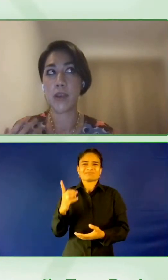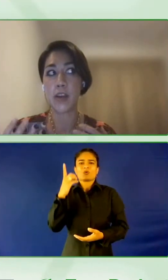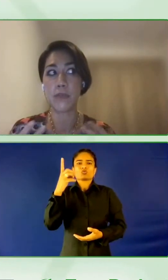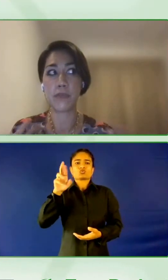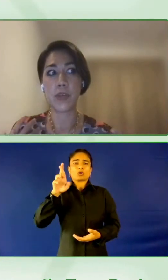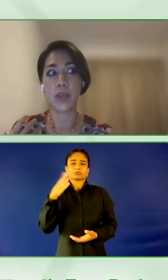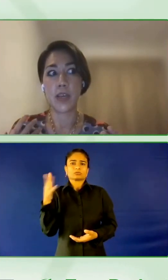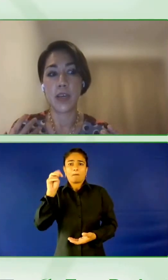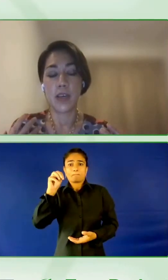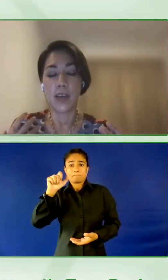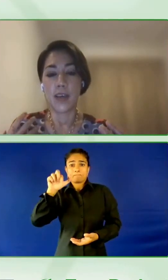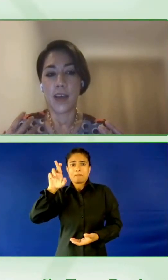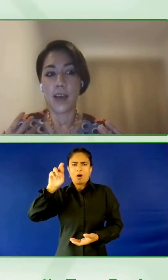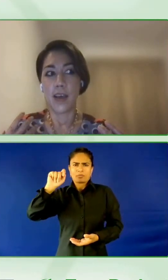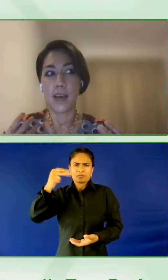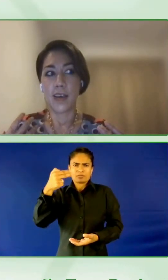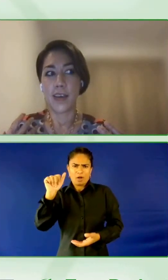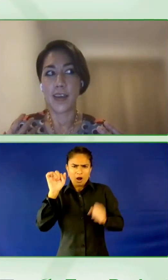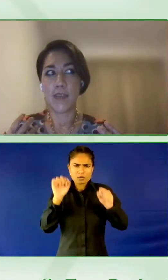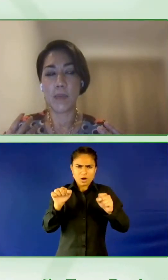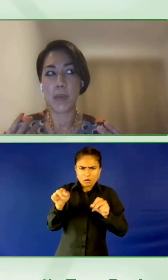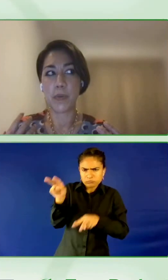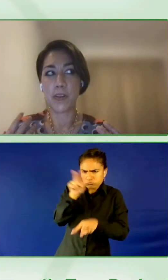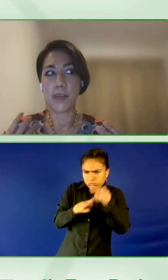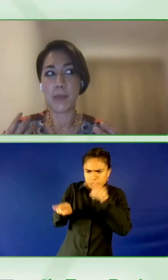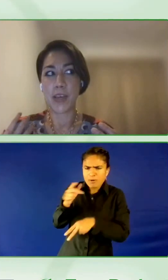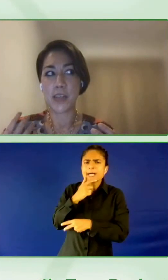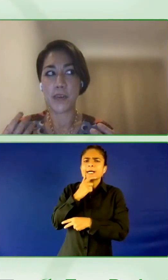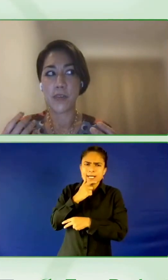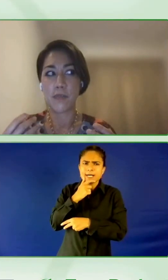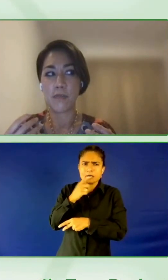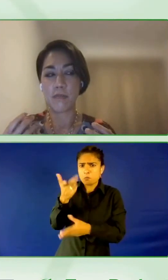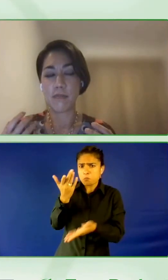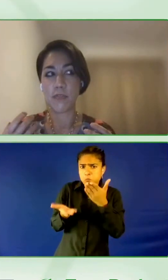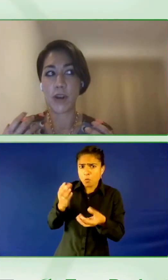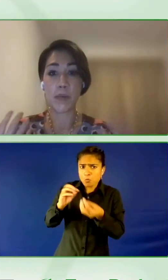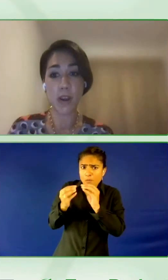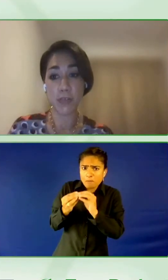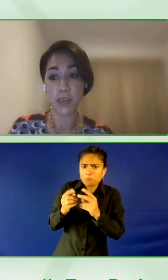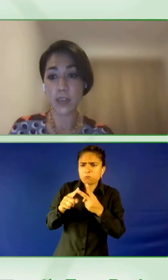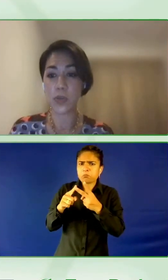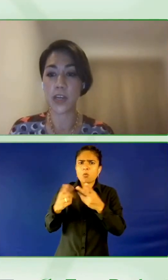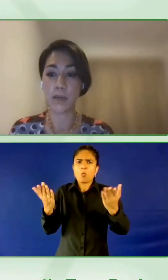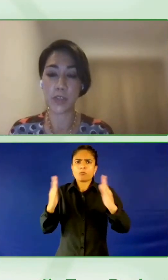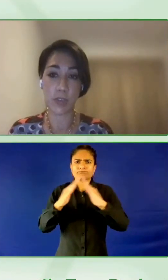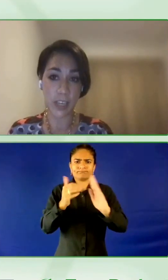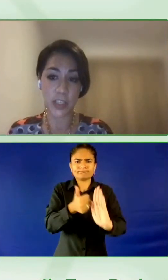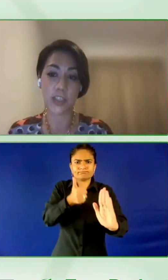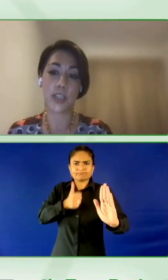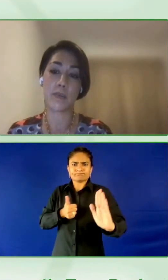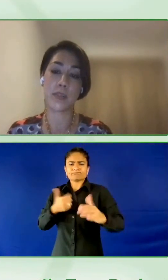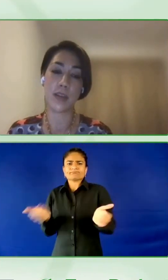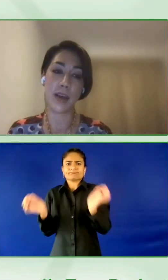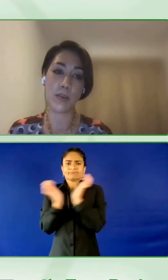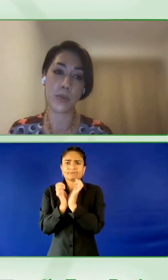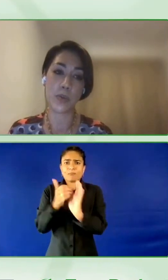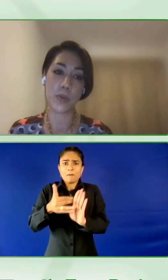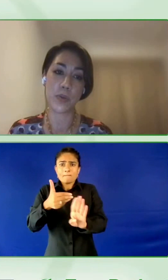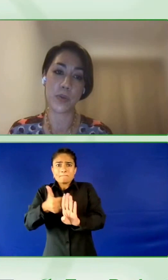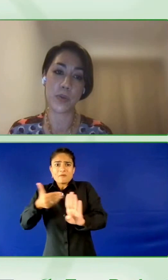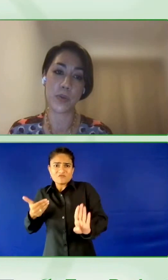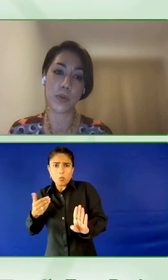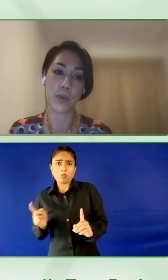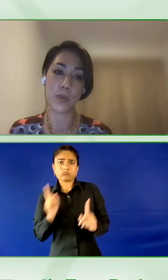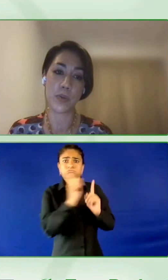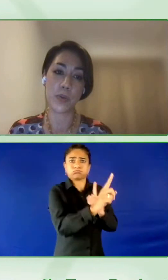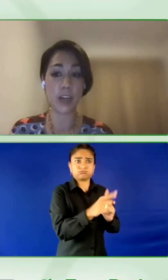about kind of giving people maybe a different frame of reference when it comes to relationships and how to